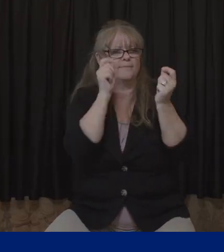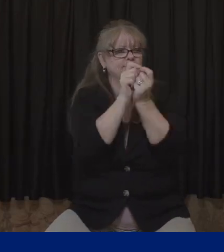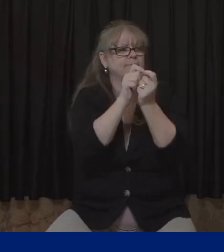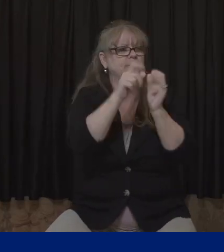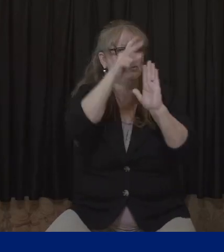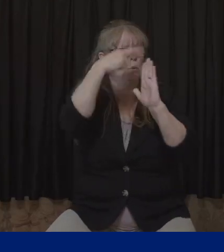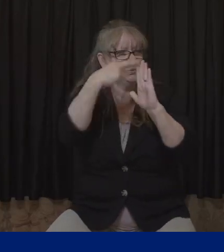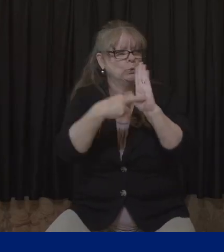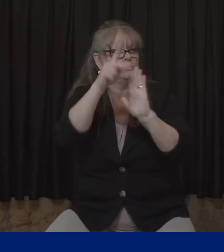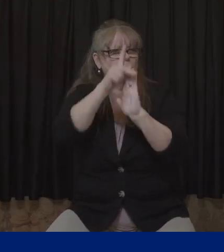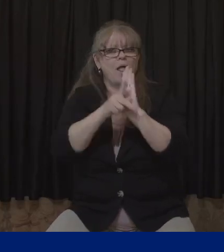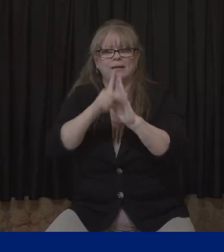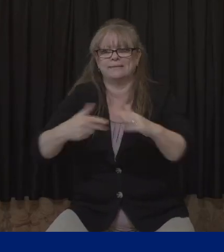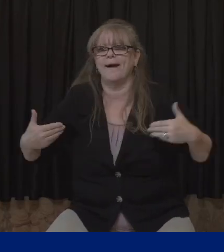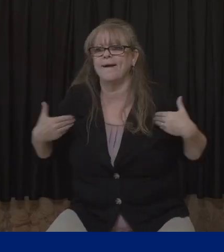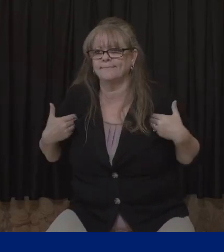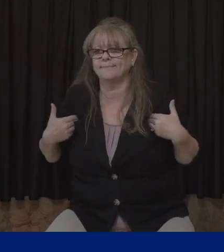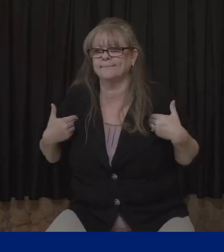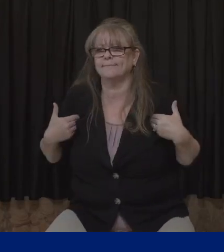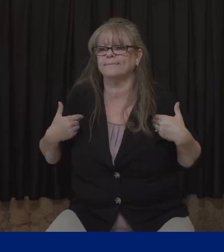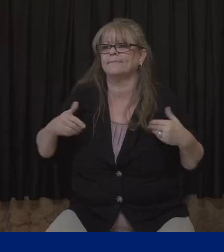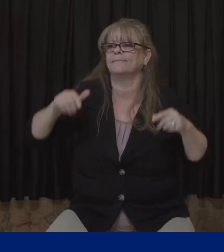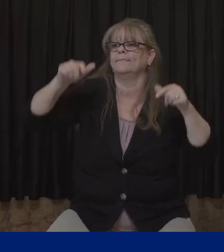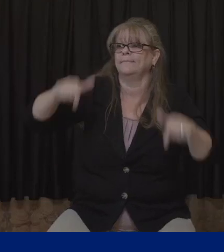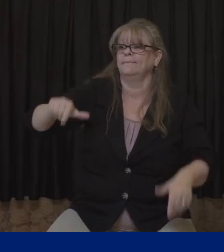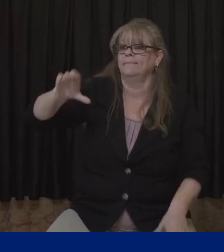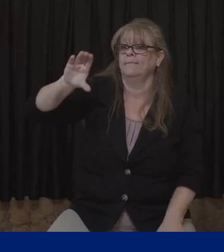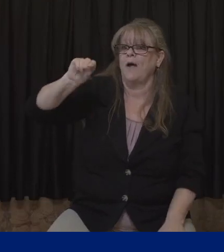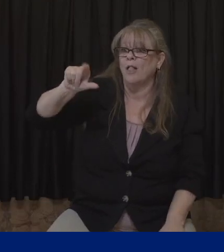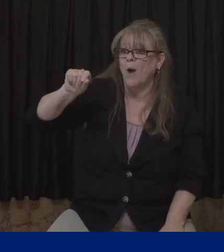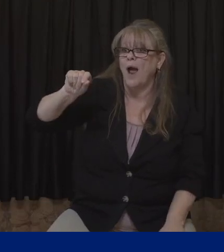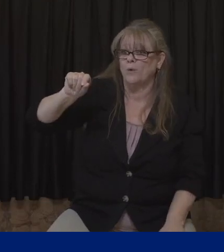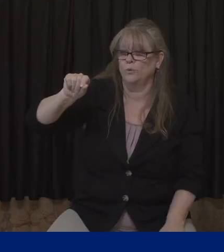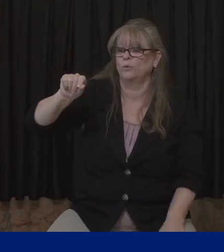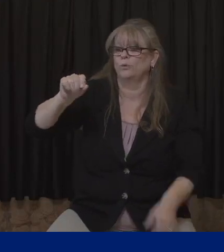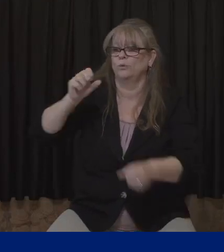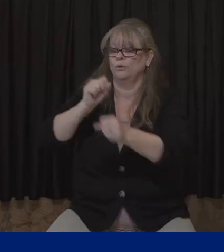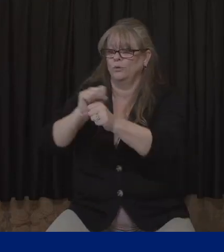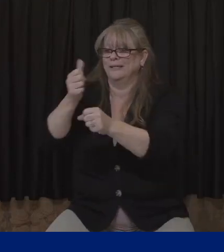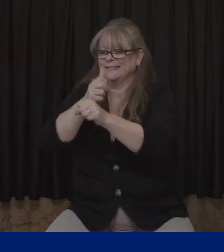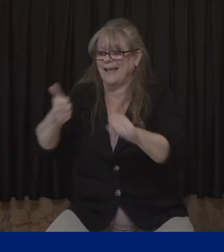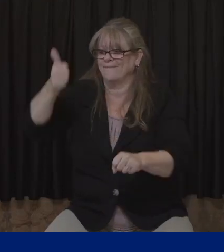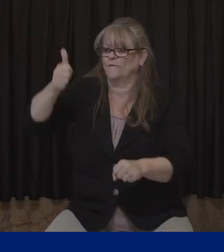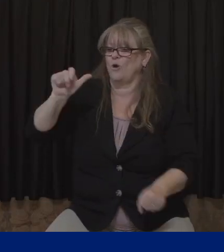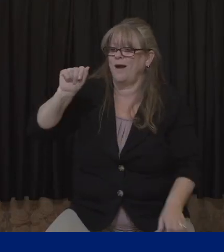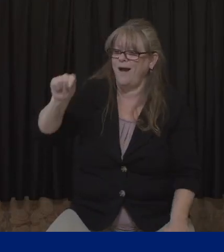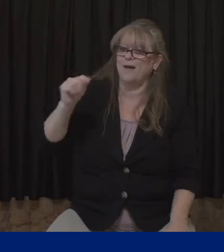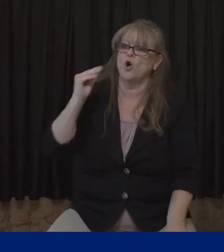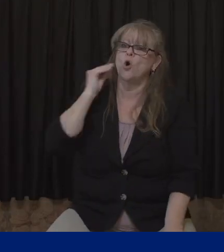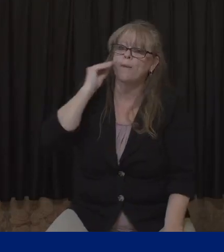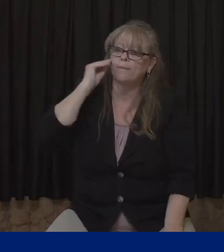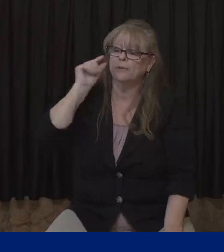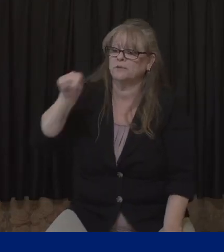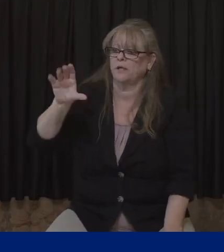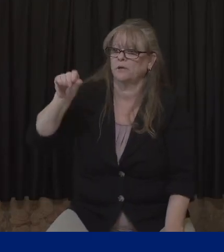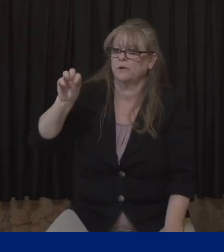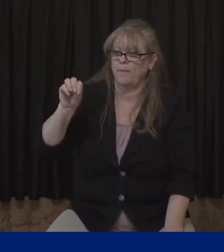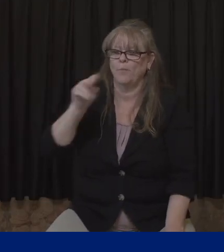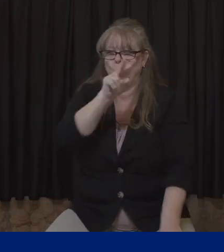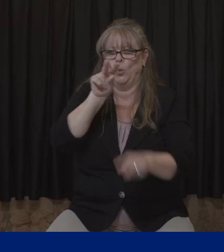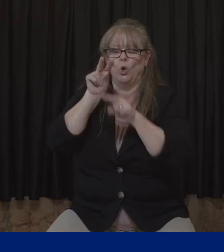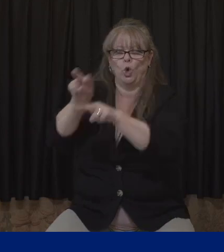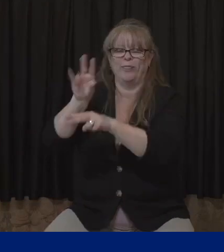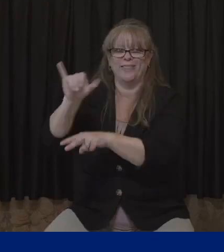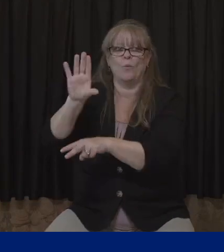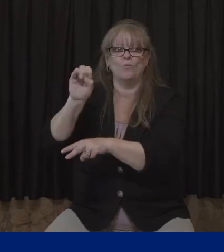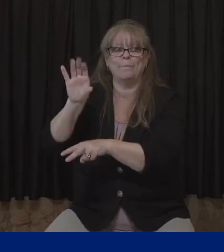at coloradosaferathome.com. I'm just going to give you a 30,000-foot level review of some of the guidelines for retail. That's a sector that most of us